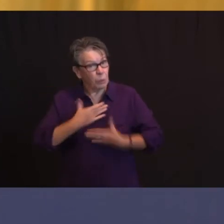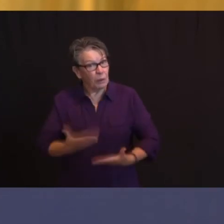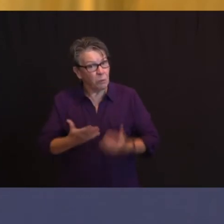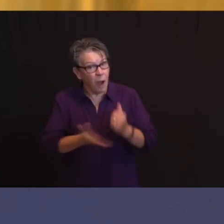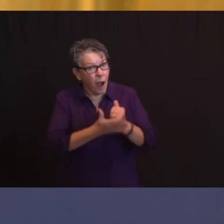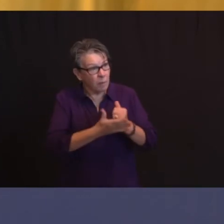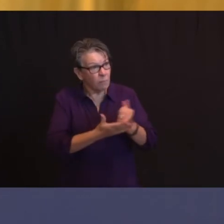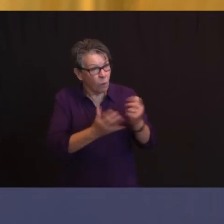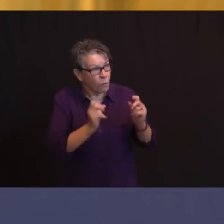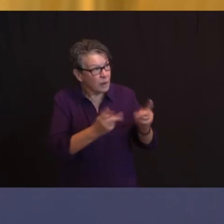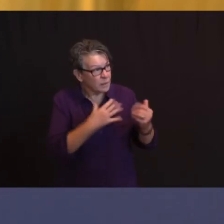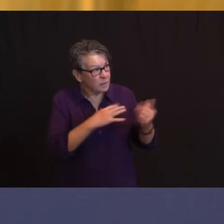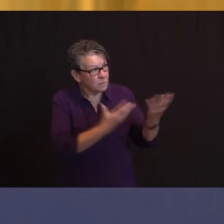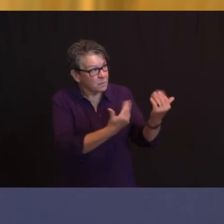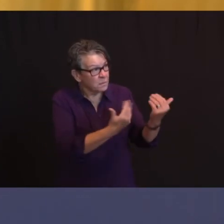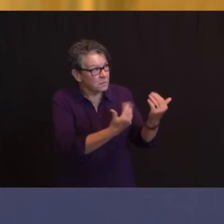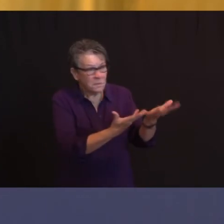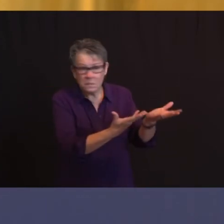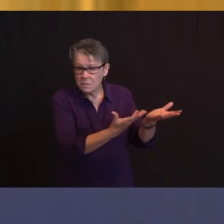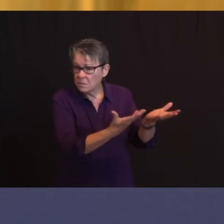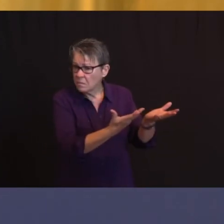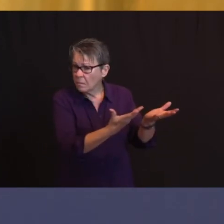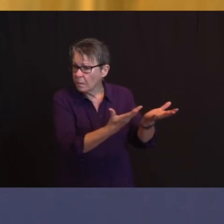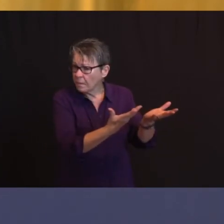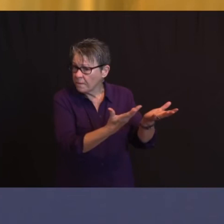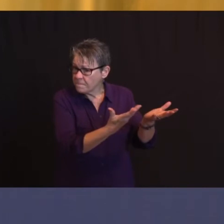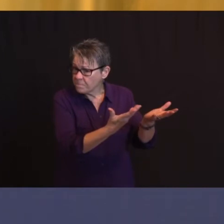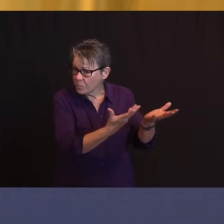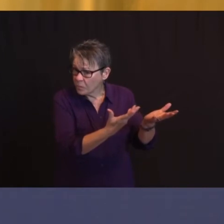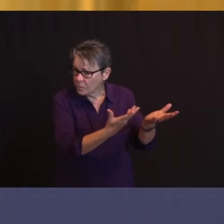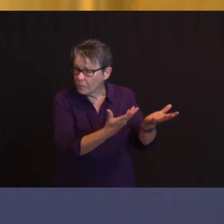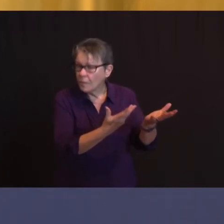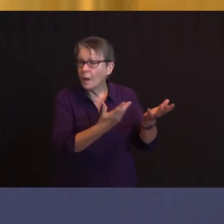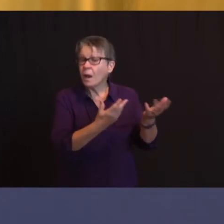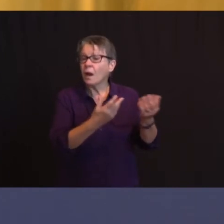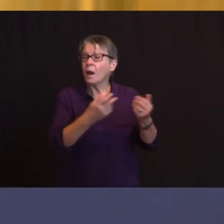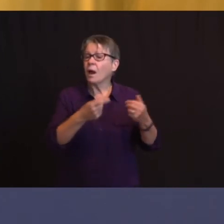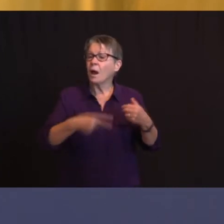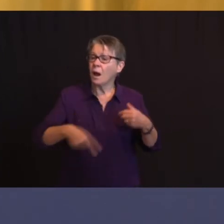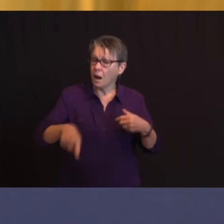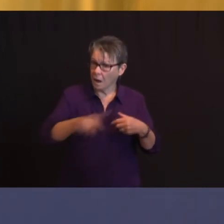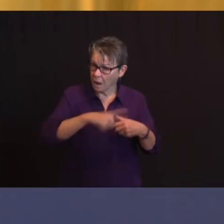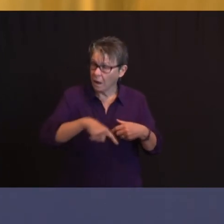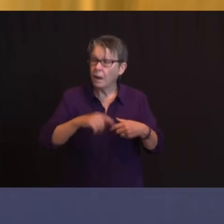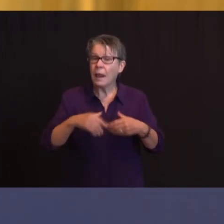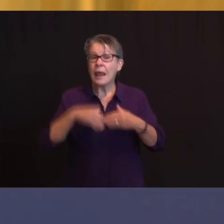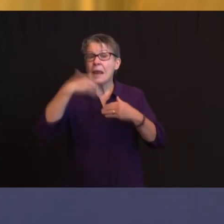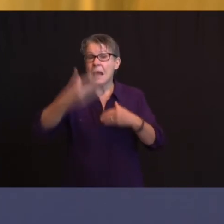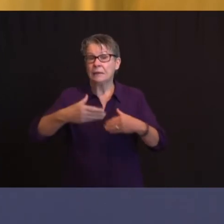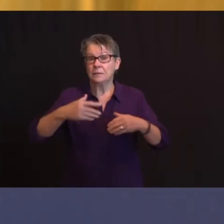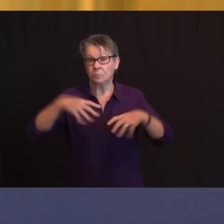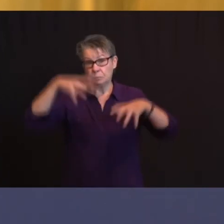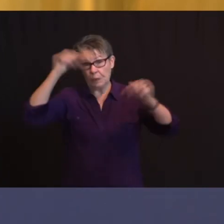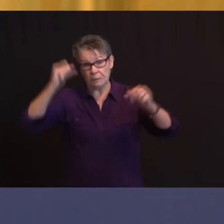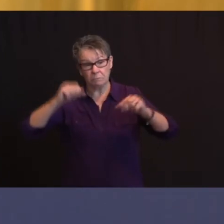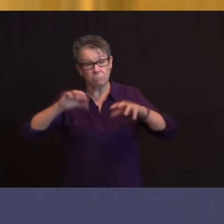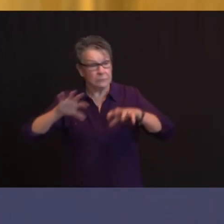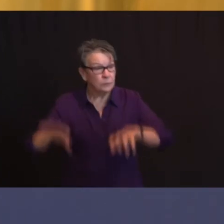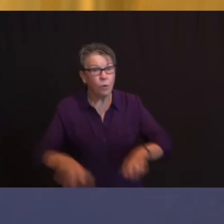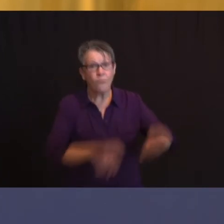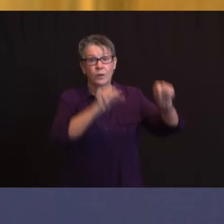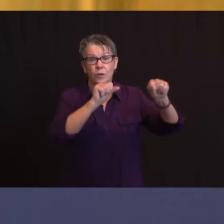there, will step up and fill that responsibility. I don't have color on the MTA piece, but I'm